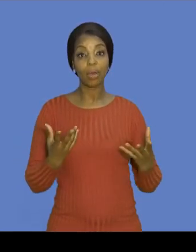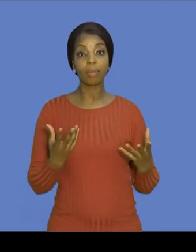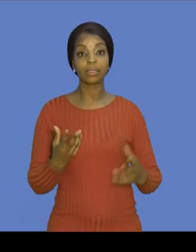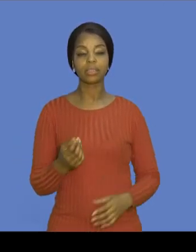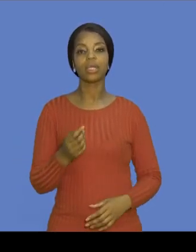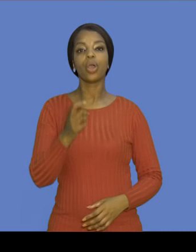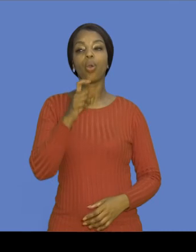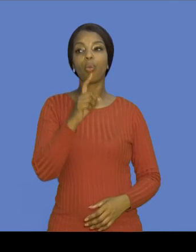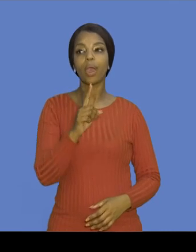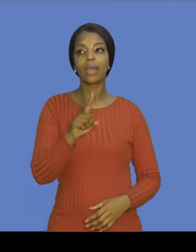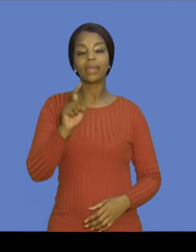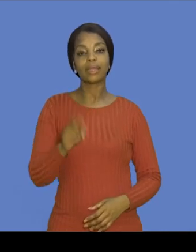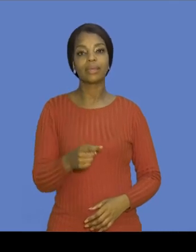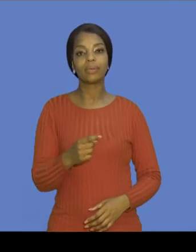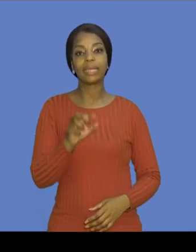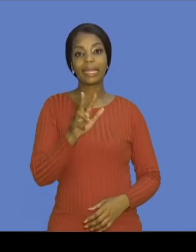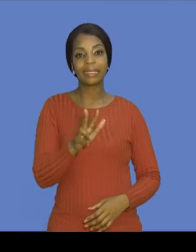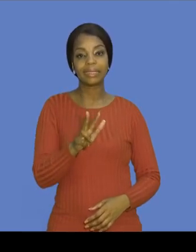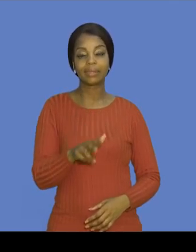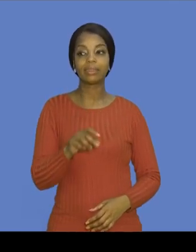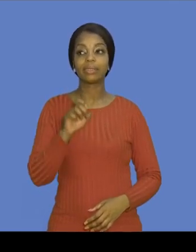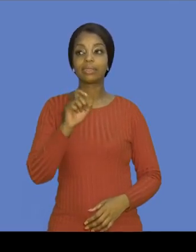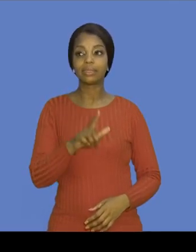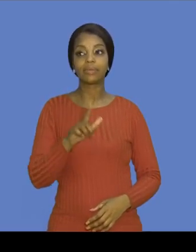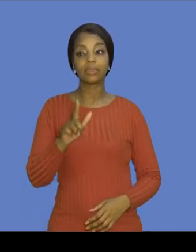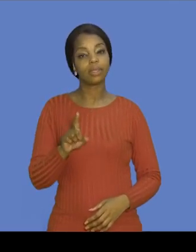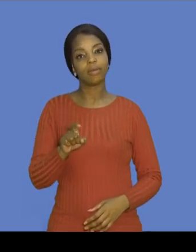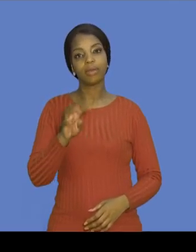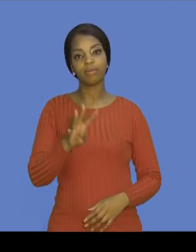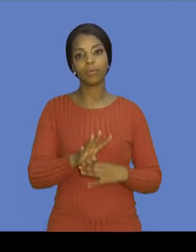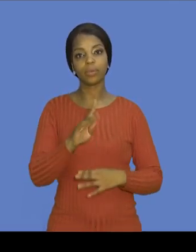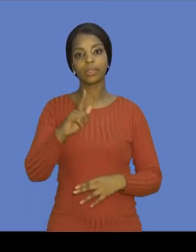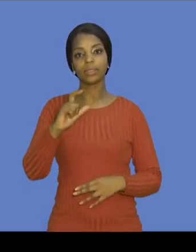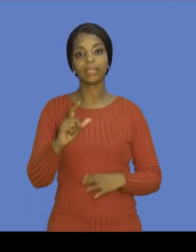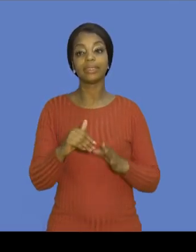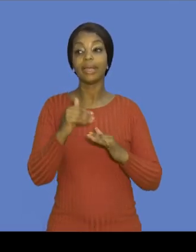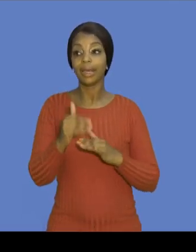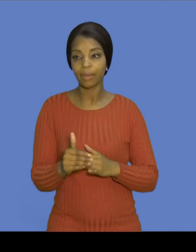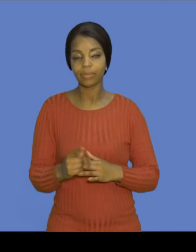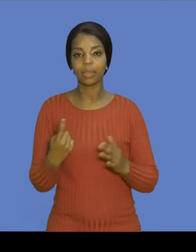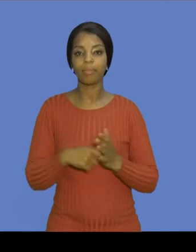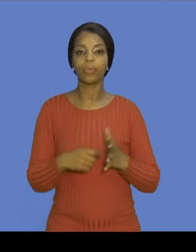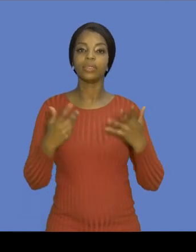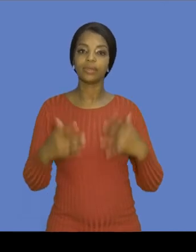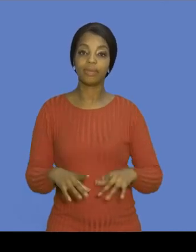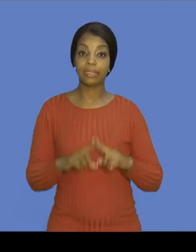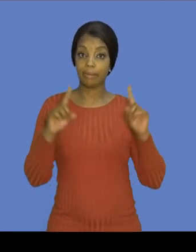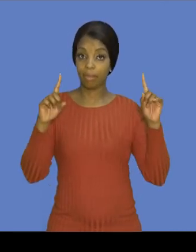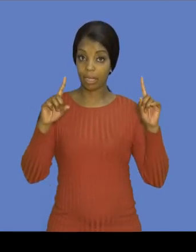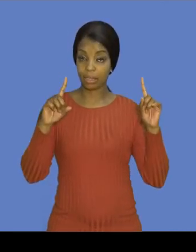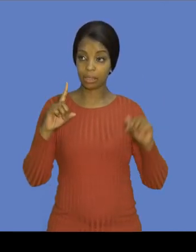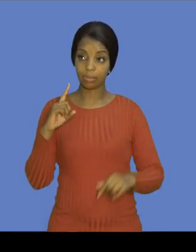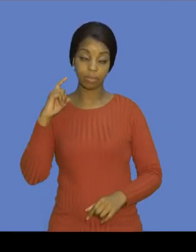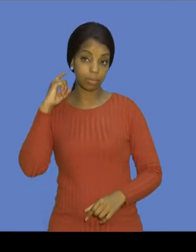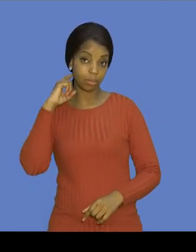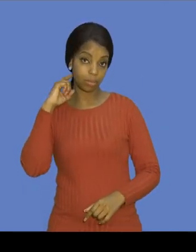she will actually have some excess amount there after buying that item if it's on a compound growth. But now what we